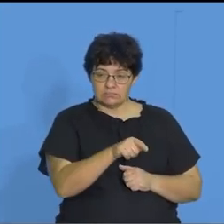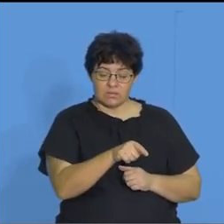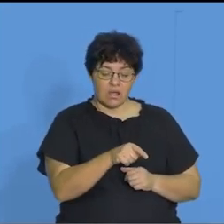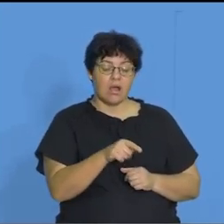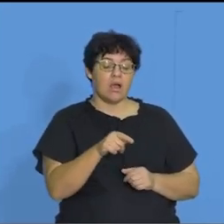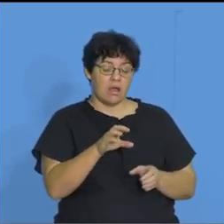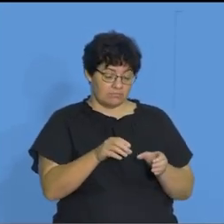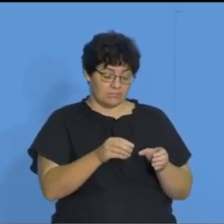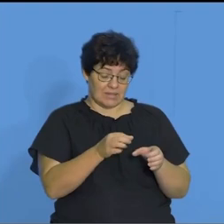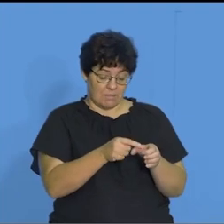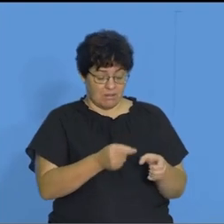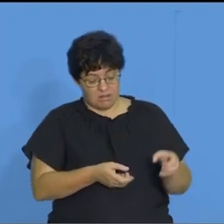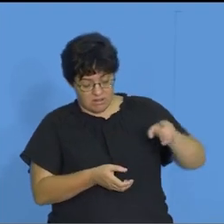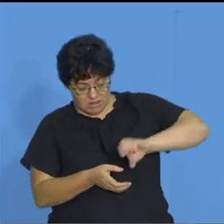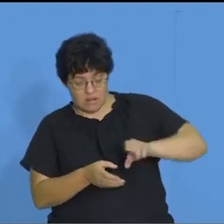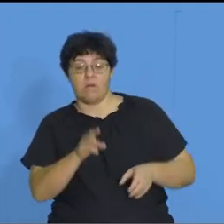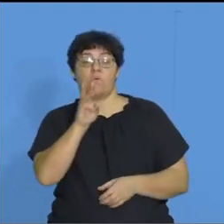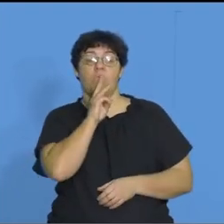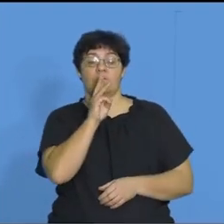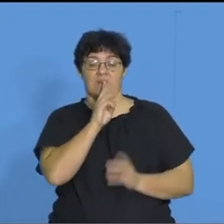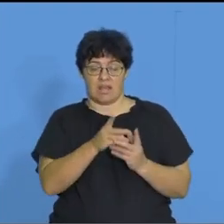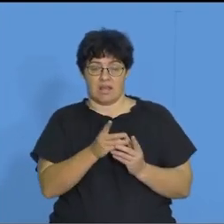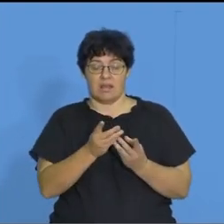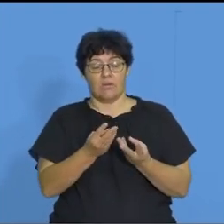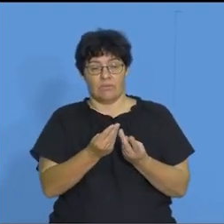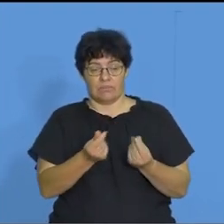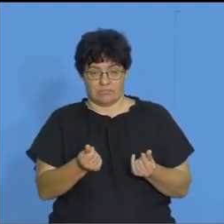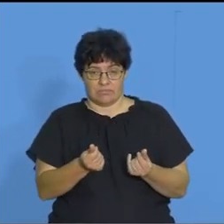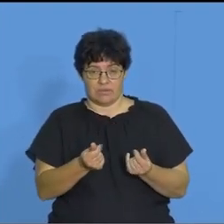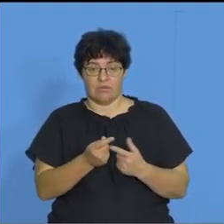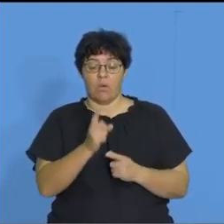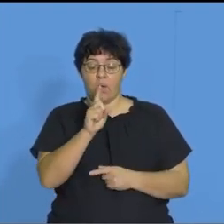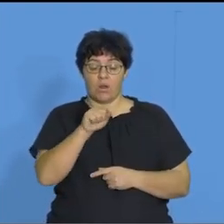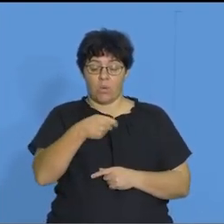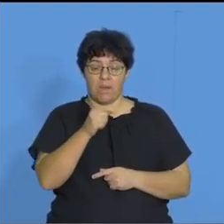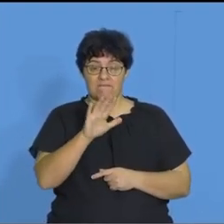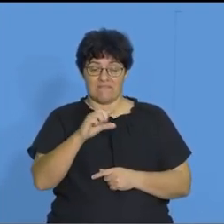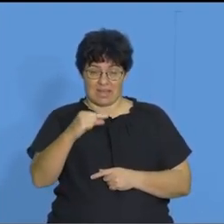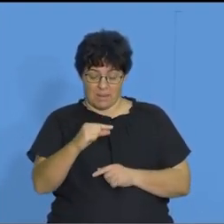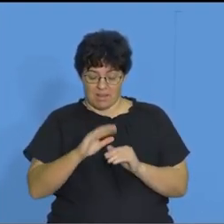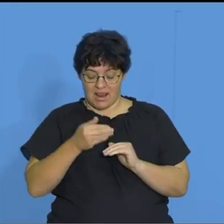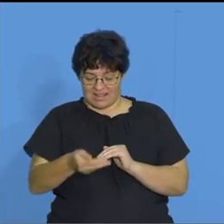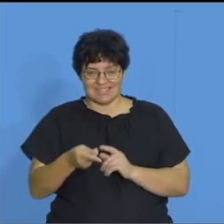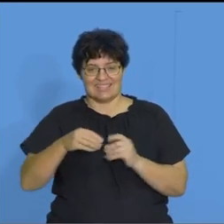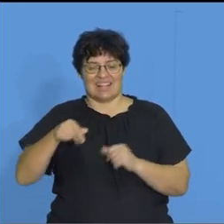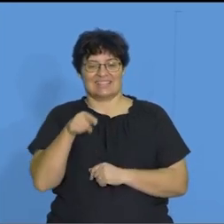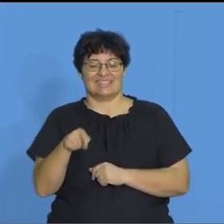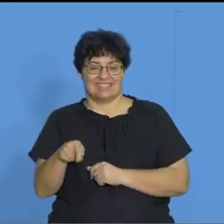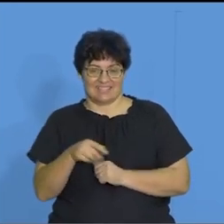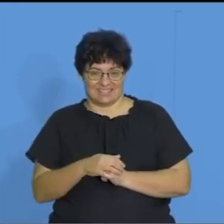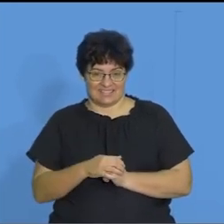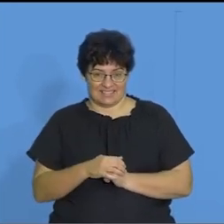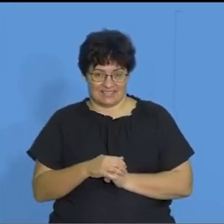water and filtered, okay? So the mass of the residue is 1.5 grams. So the residue in this